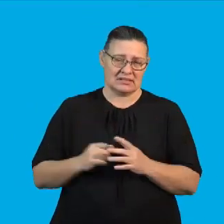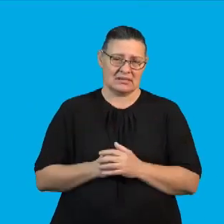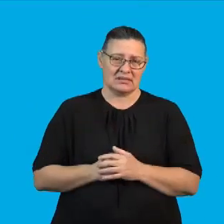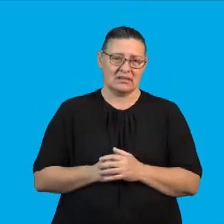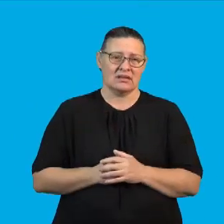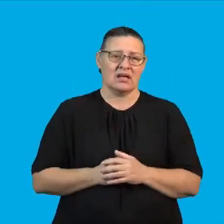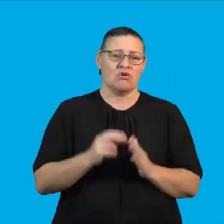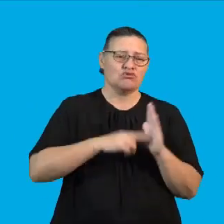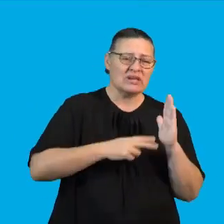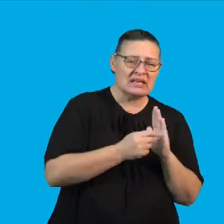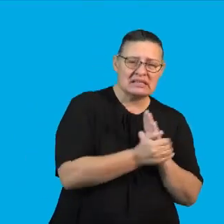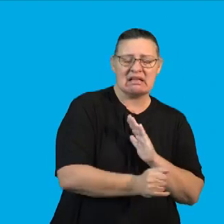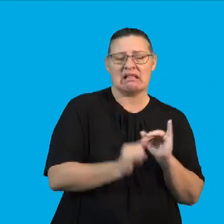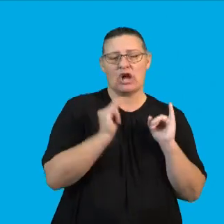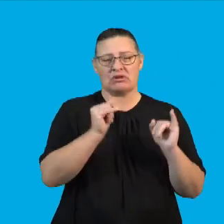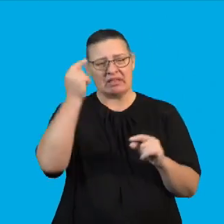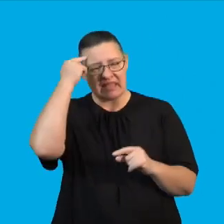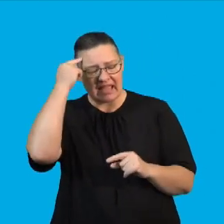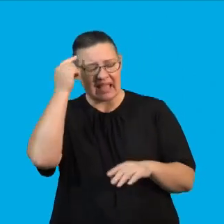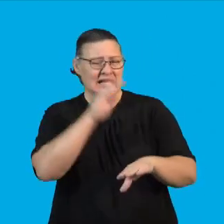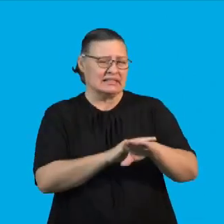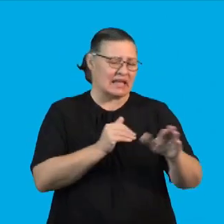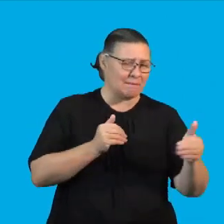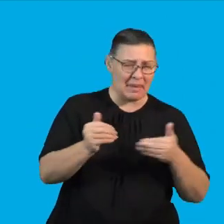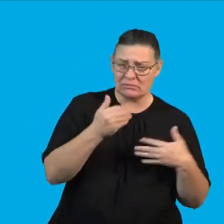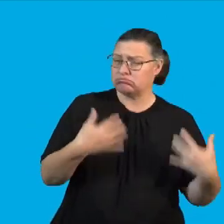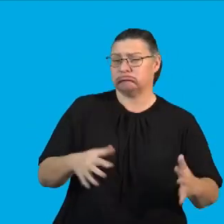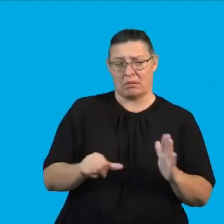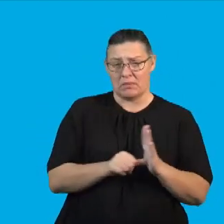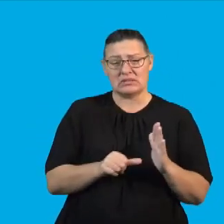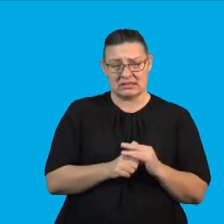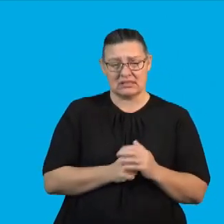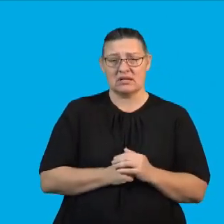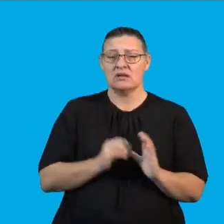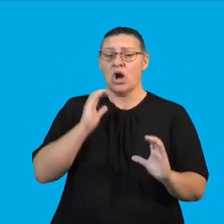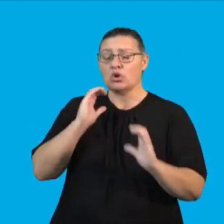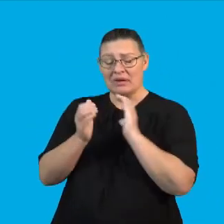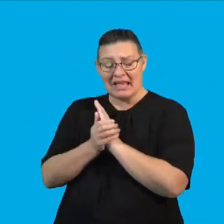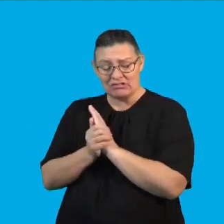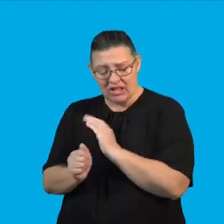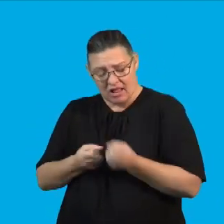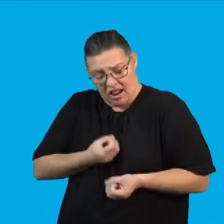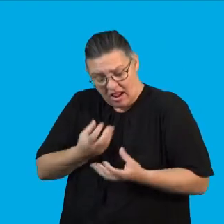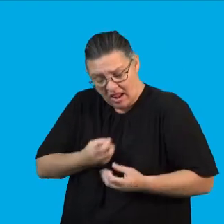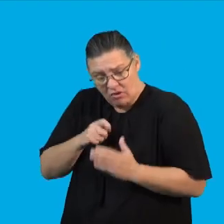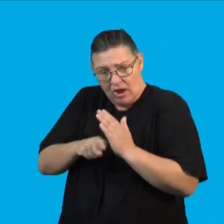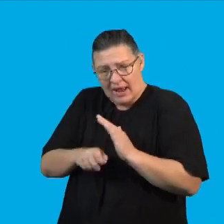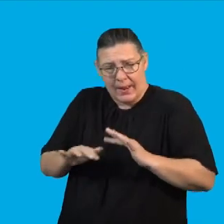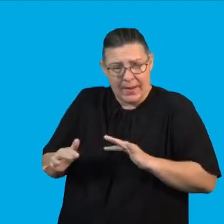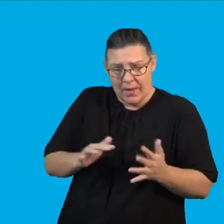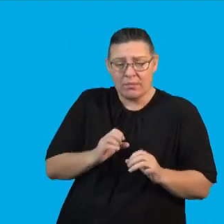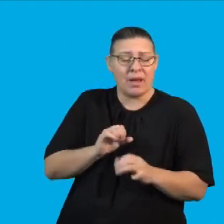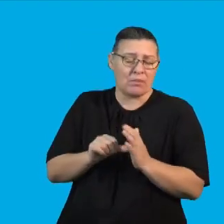Don't forget your critical thinking. Your time management skills is key. Your communication skills are